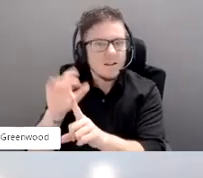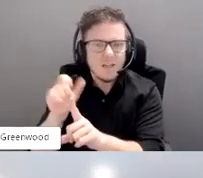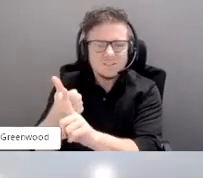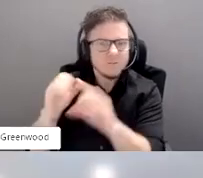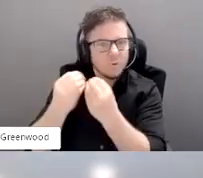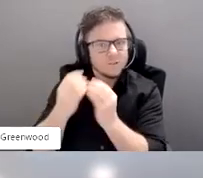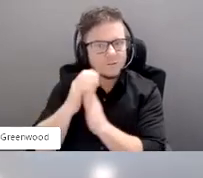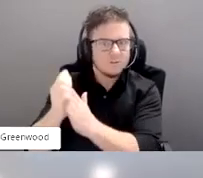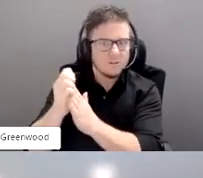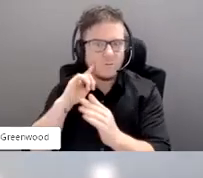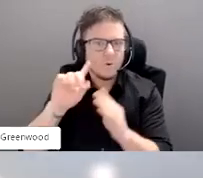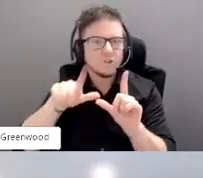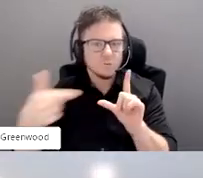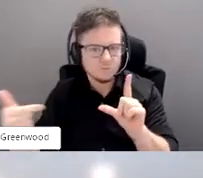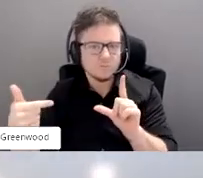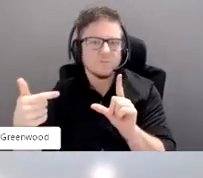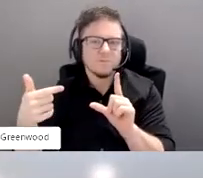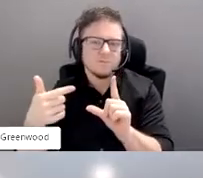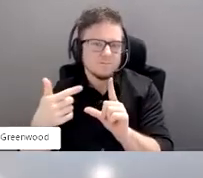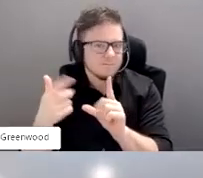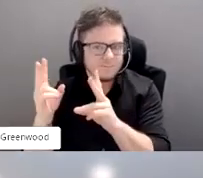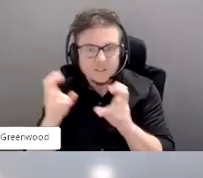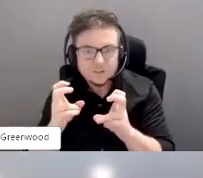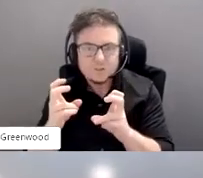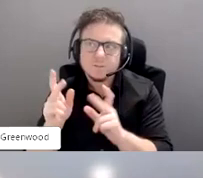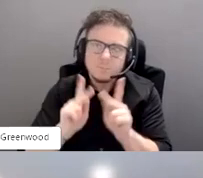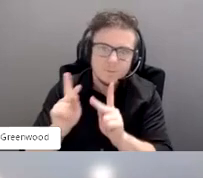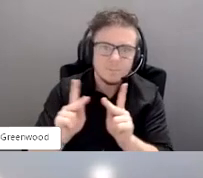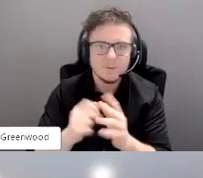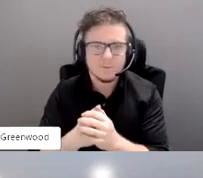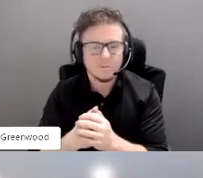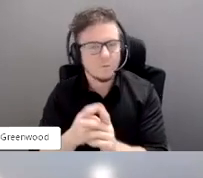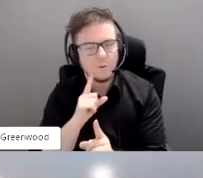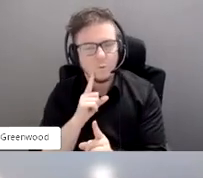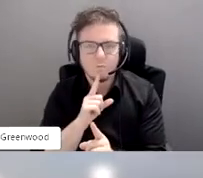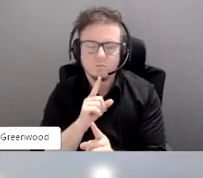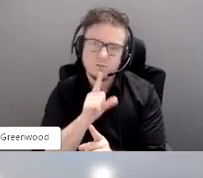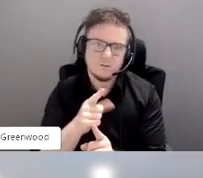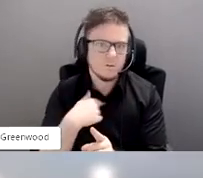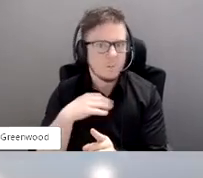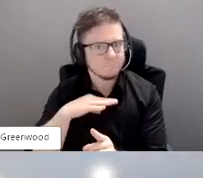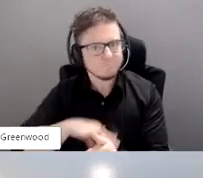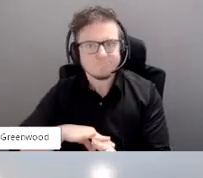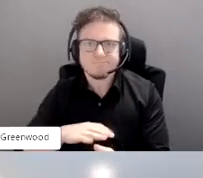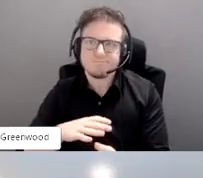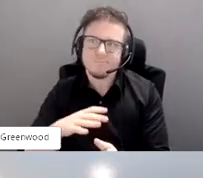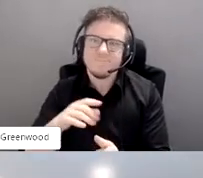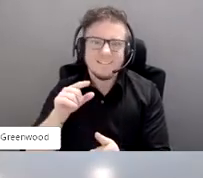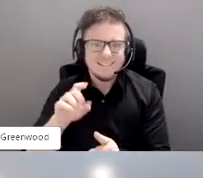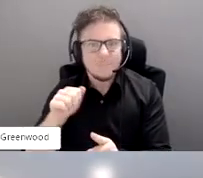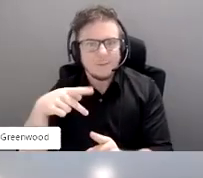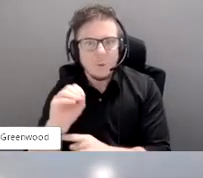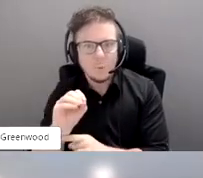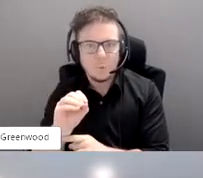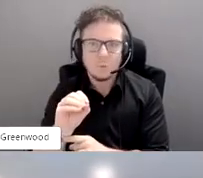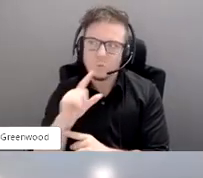on 2S LGBTQI issues and people. And we are so fortunate as an organization at Elder Abuse Prevention Ontario to